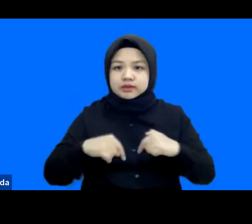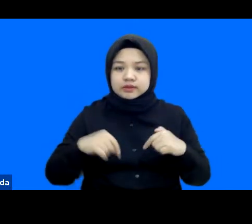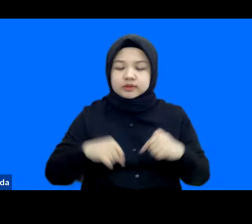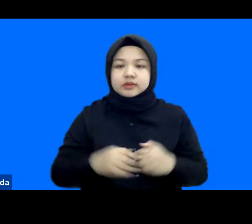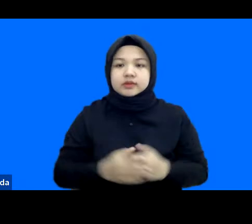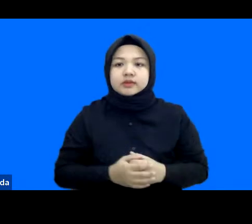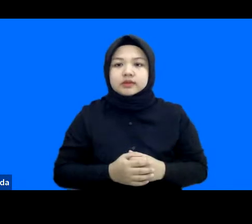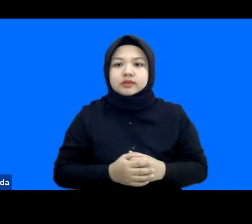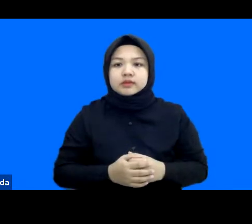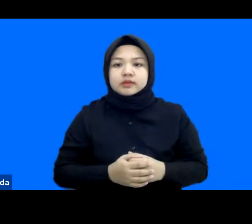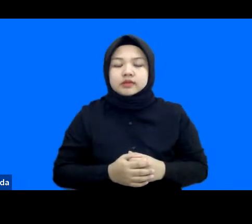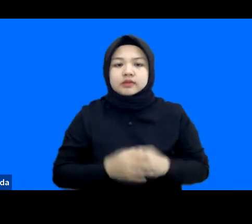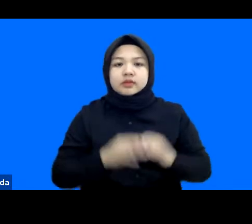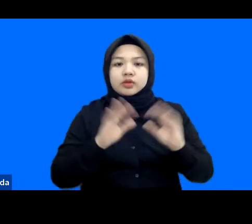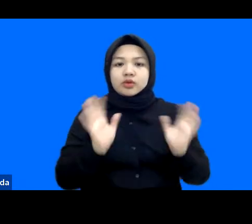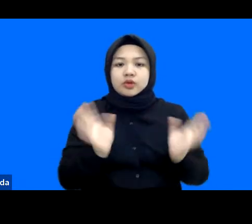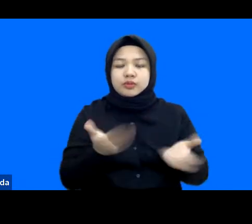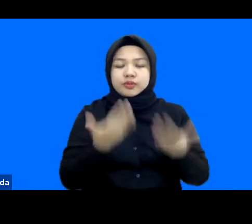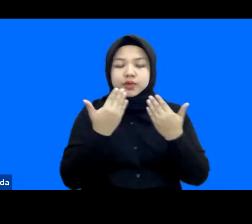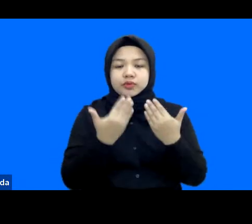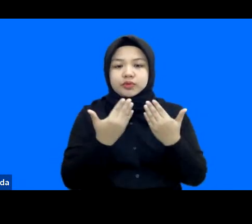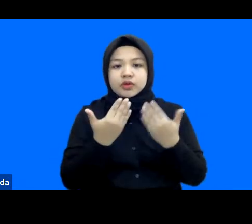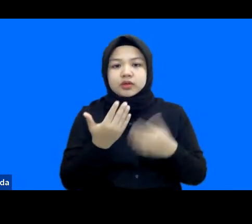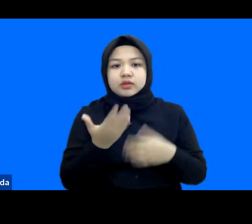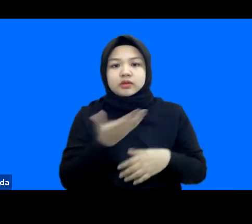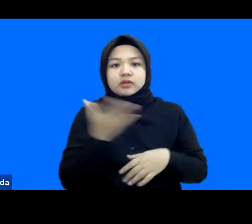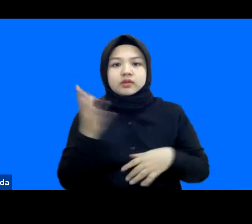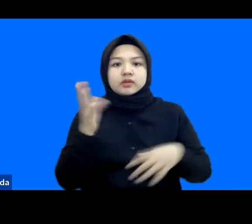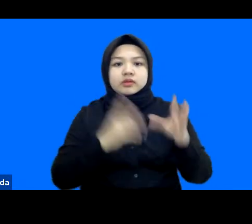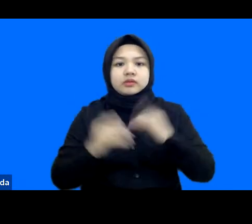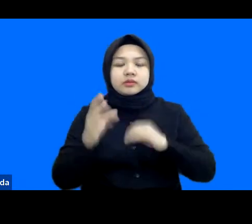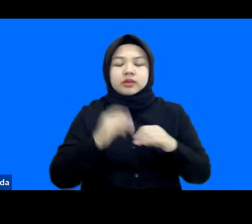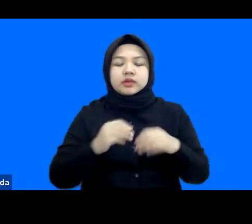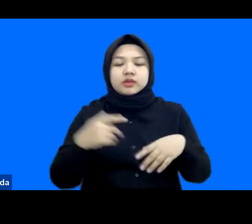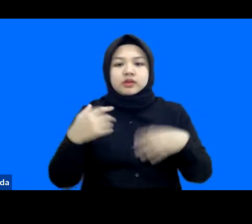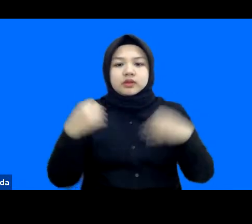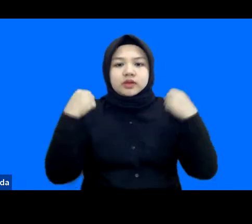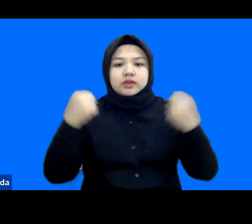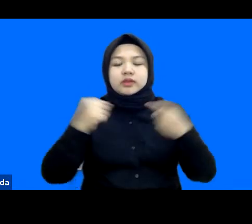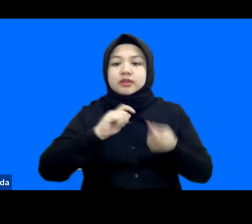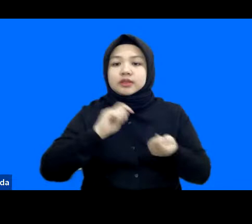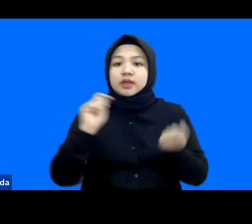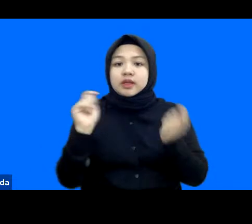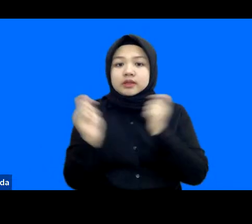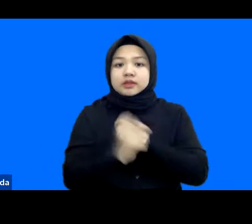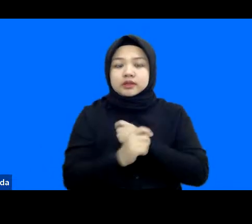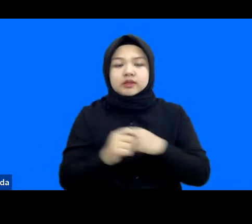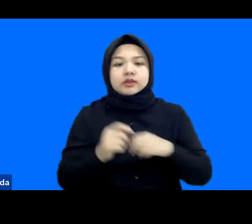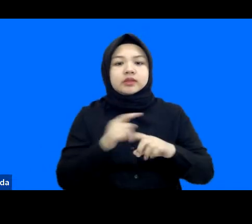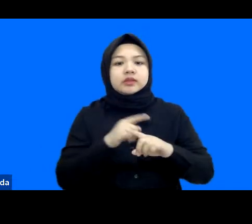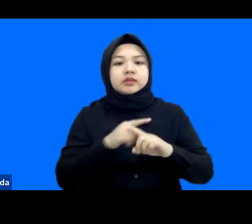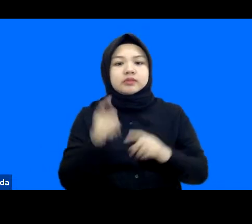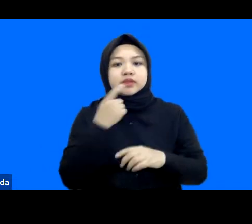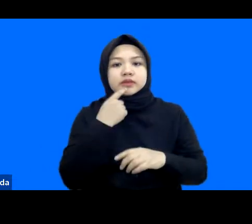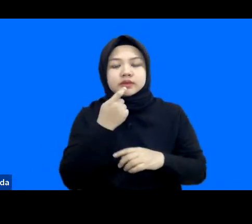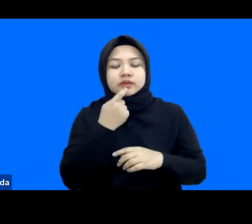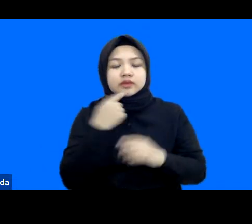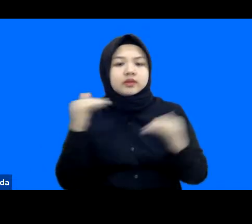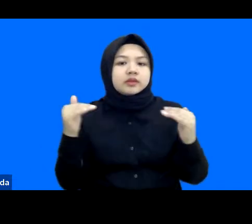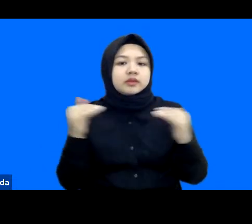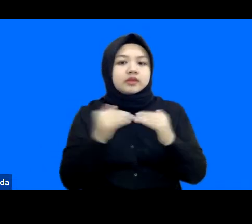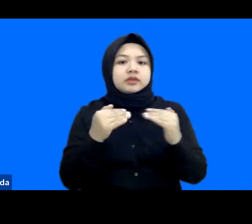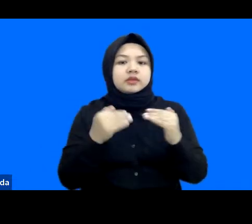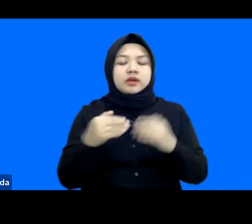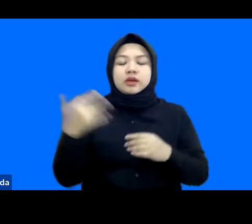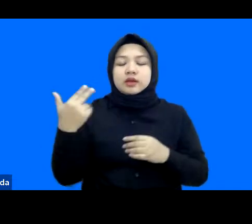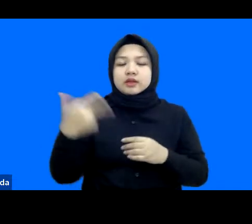they talk about this energy transition. But enabling gender equity, enabling the social inclusion, making